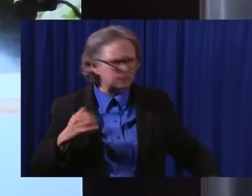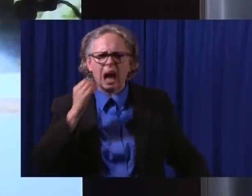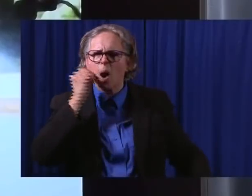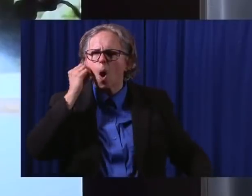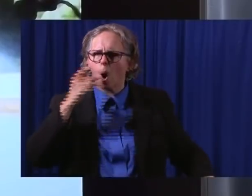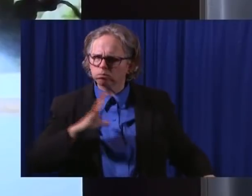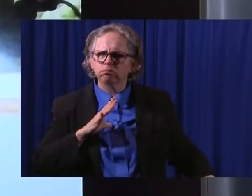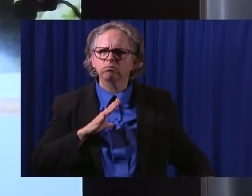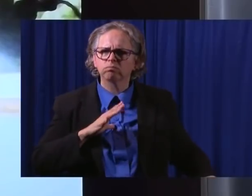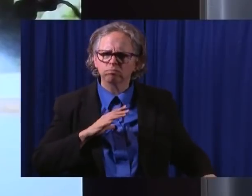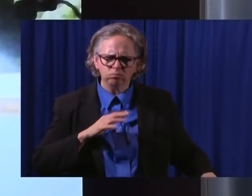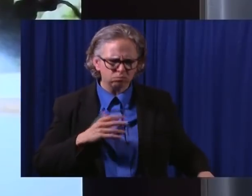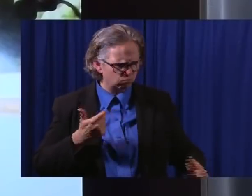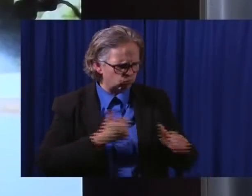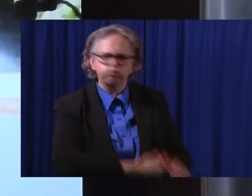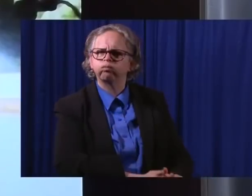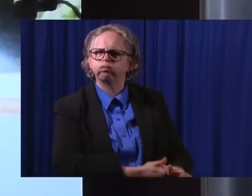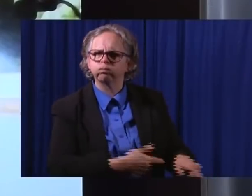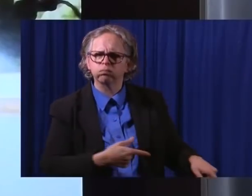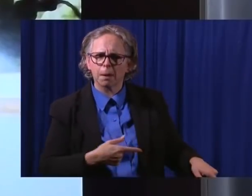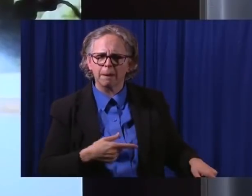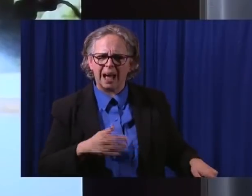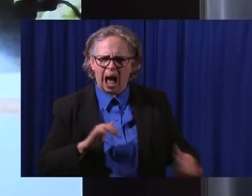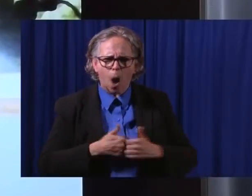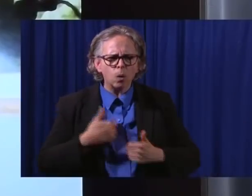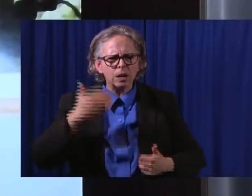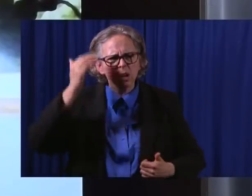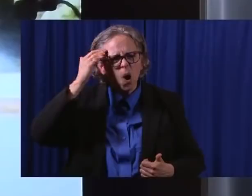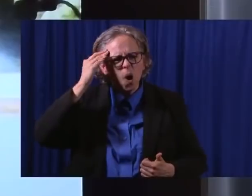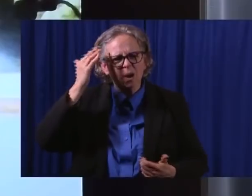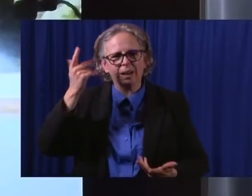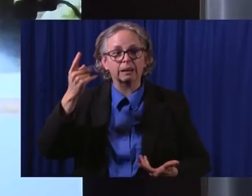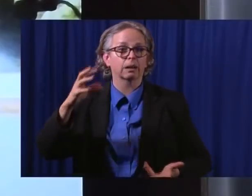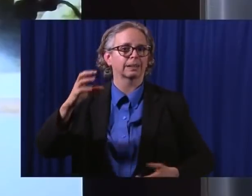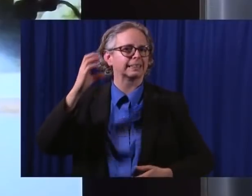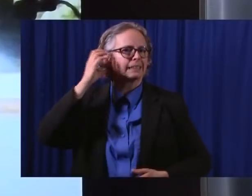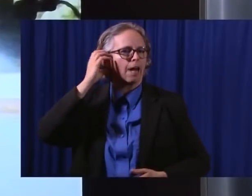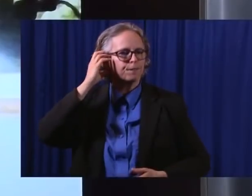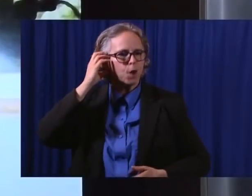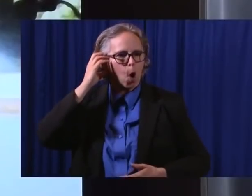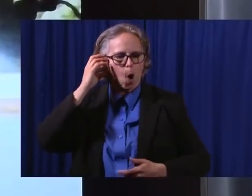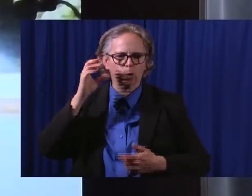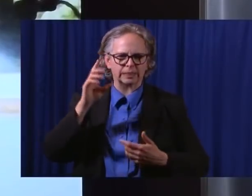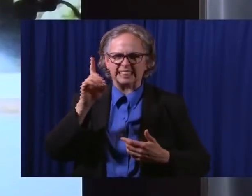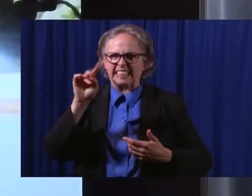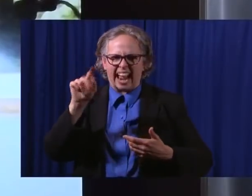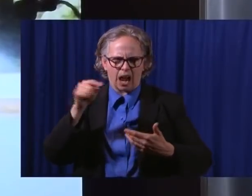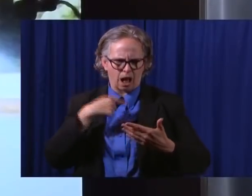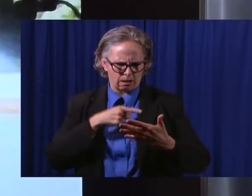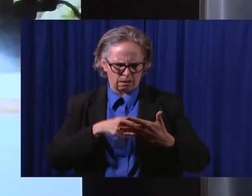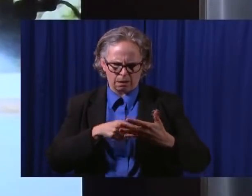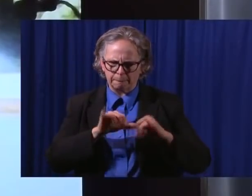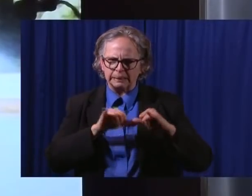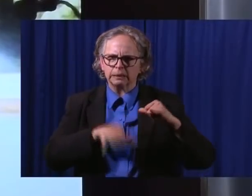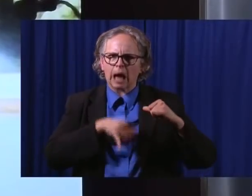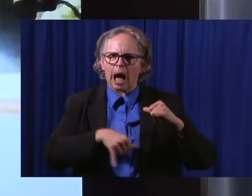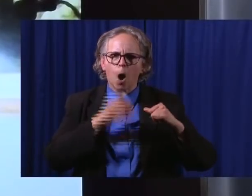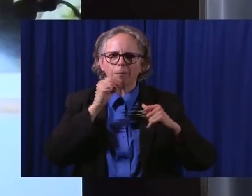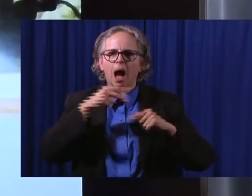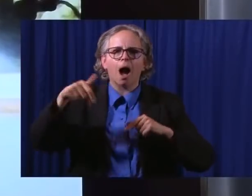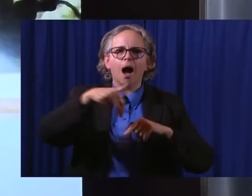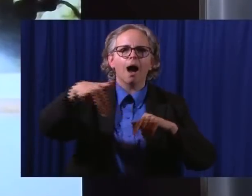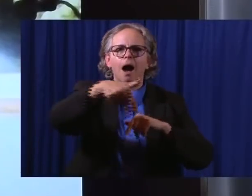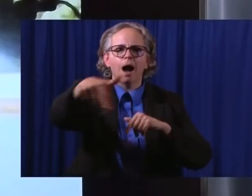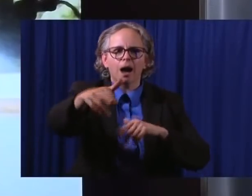the cell phone data and other measures that the community really responded to that. And we had very low case rates.